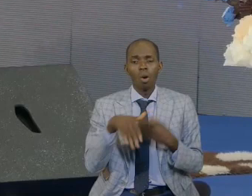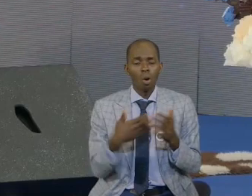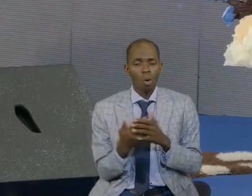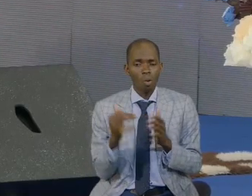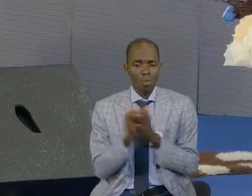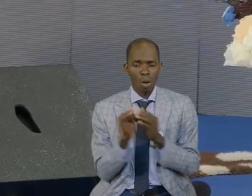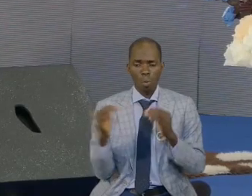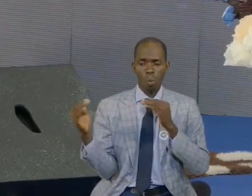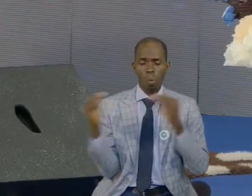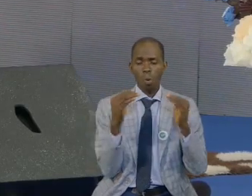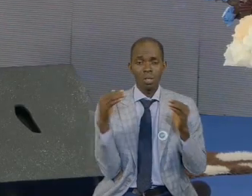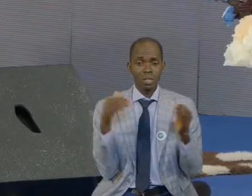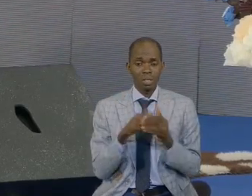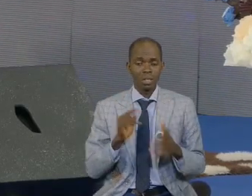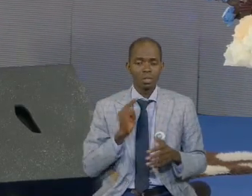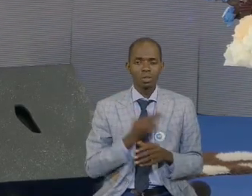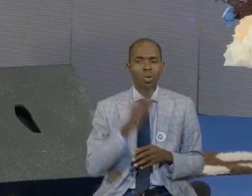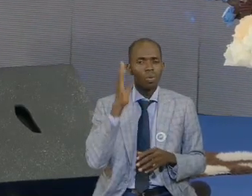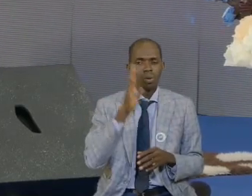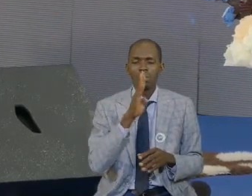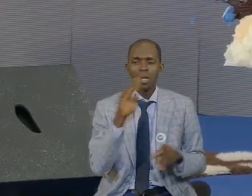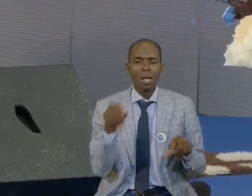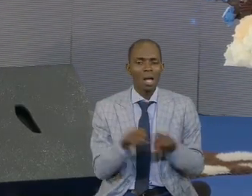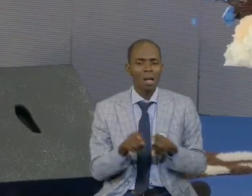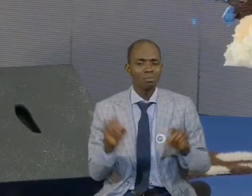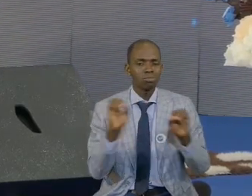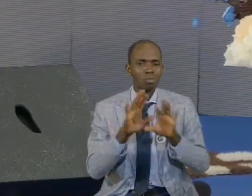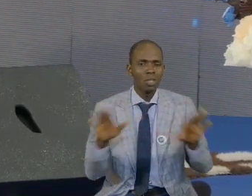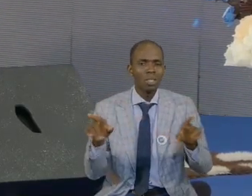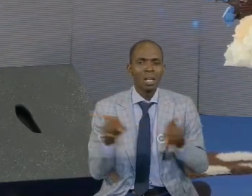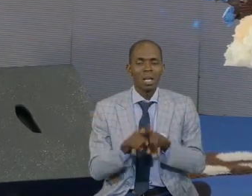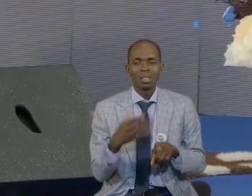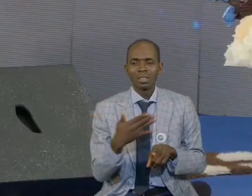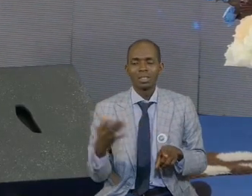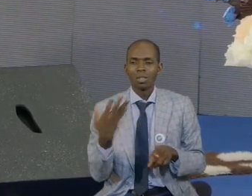as nothing, as a thing of naught.